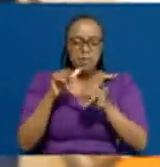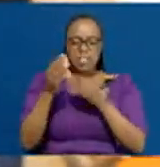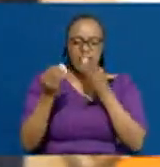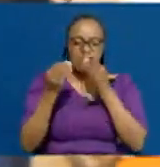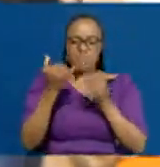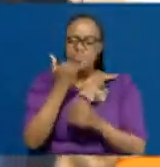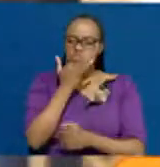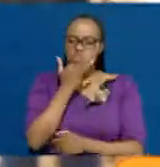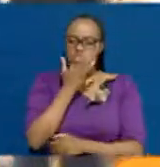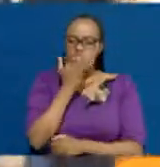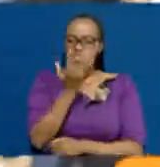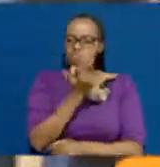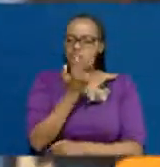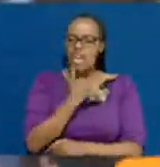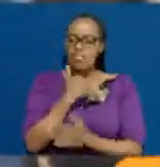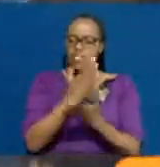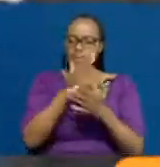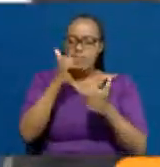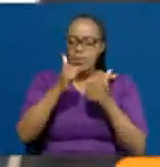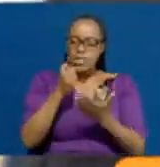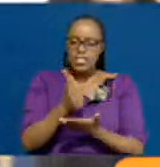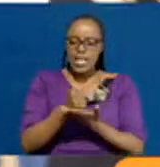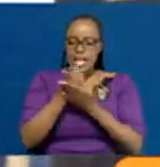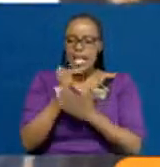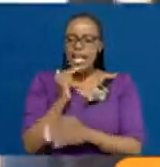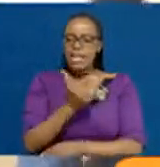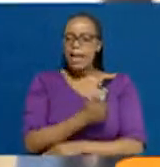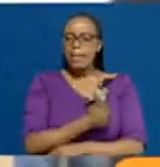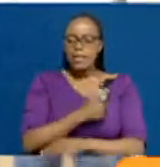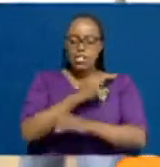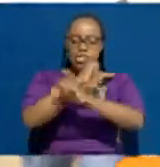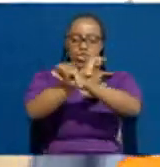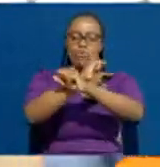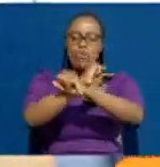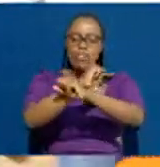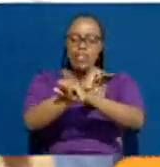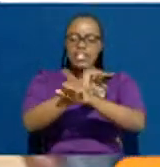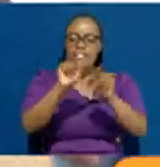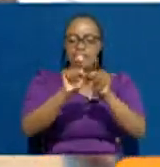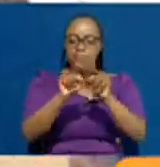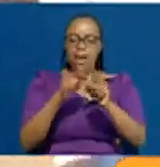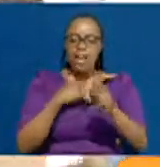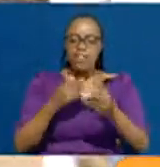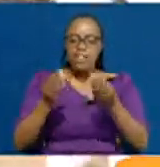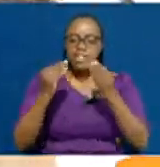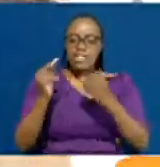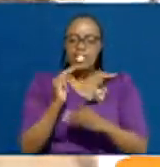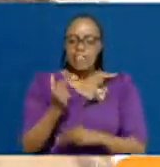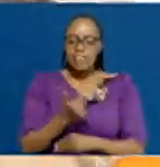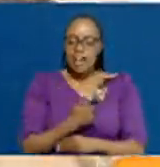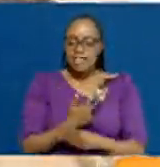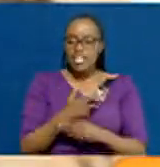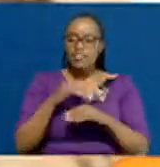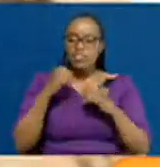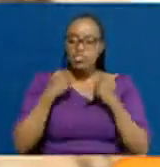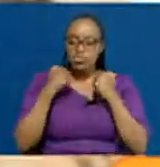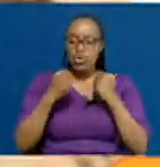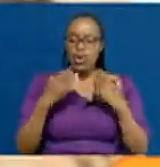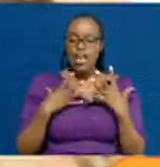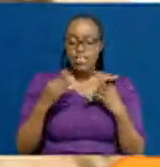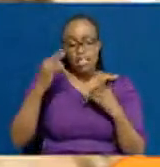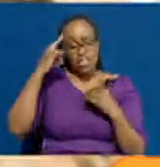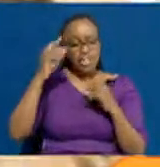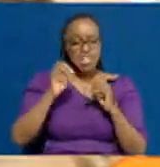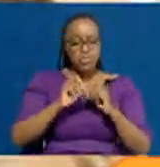misinformation. I just thought that if it's something that is going to help us just to prevent it, like, and it gives us like an immune. So I thought it was okay for it